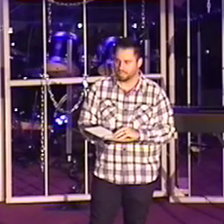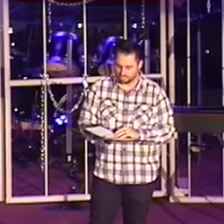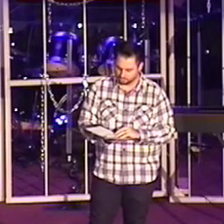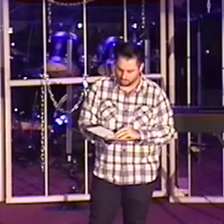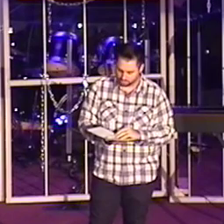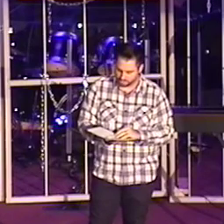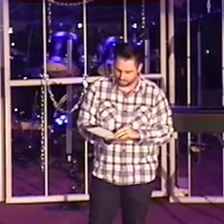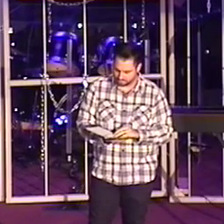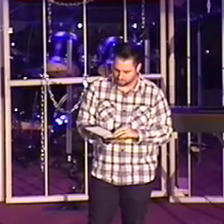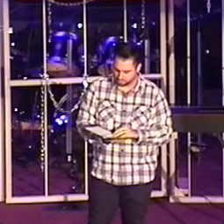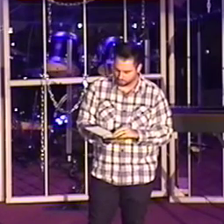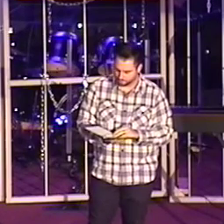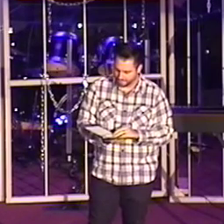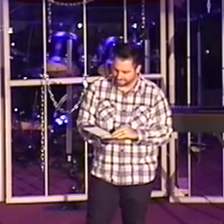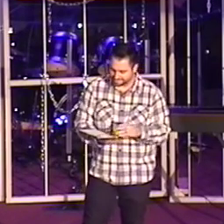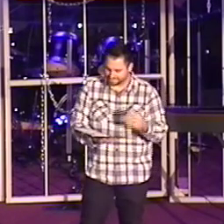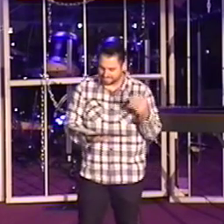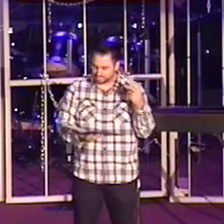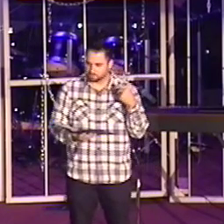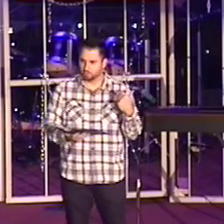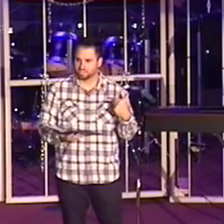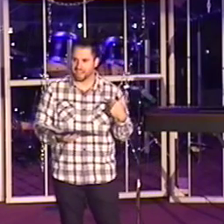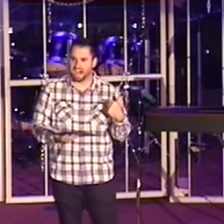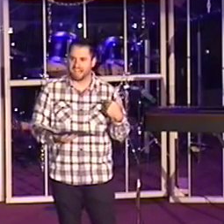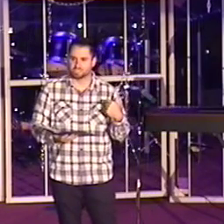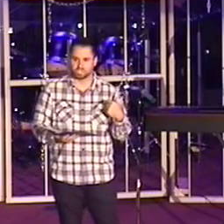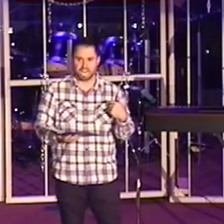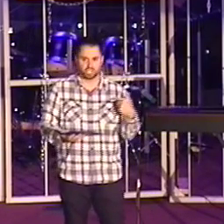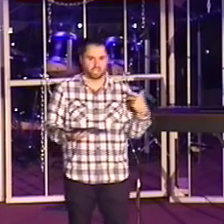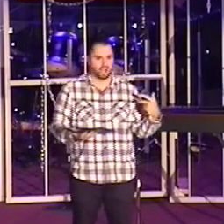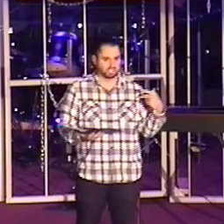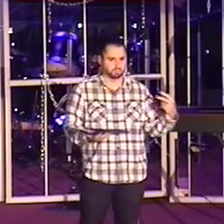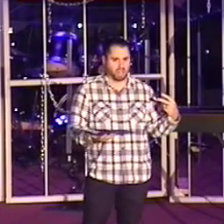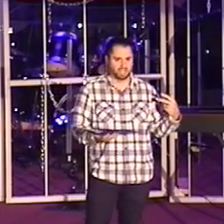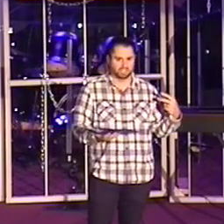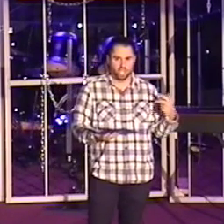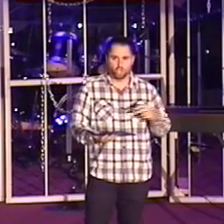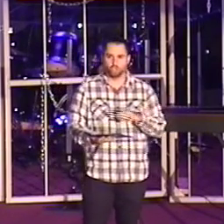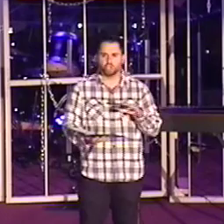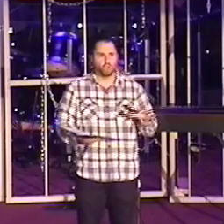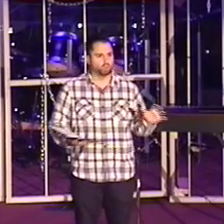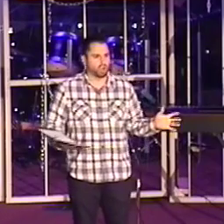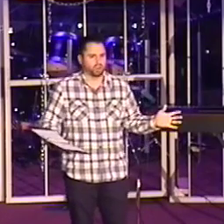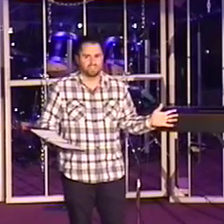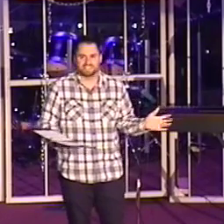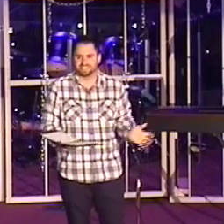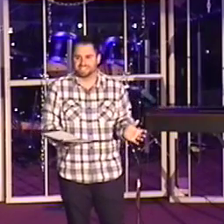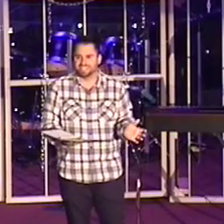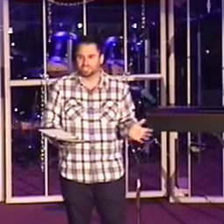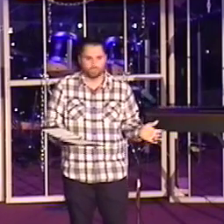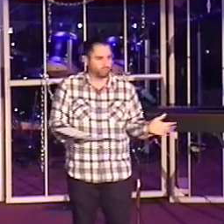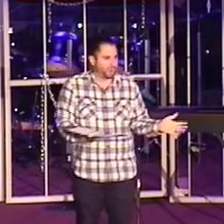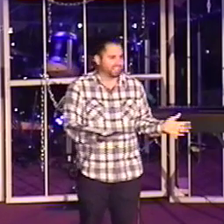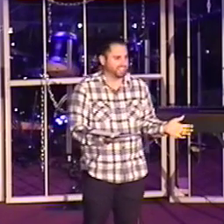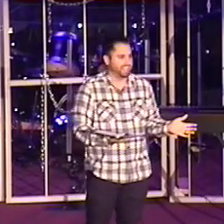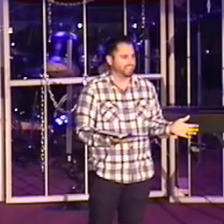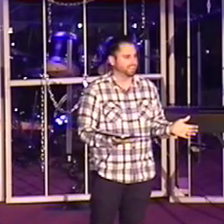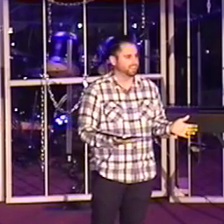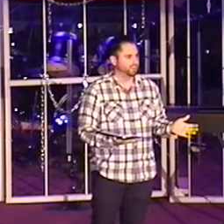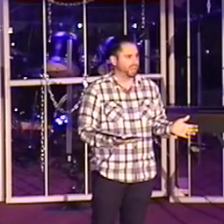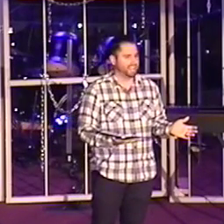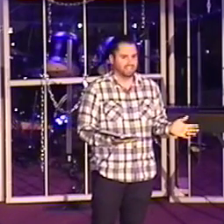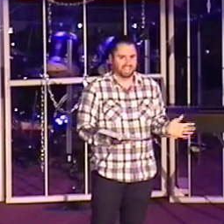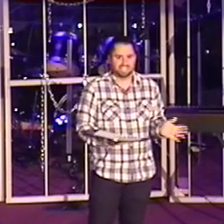pain, even though it's not intentional. He says it's like smoke to the eyes, which actually causes blindness. You can no longer even see to do the right